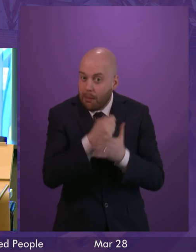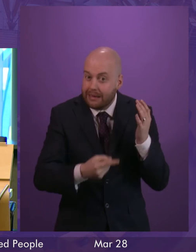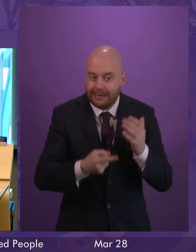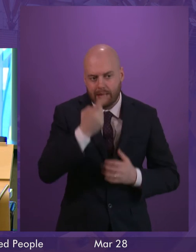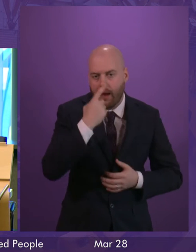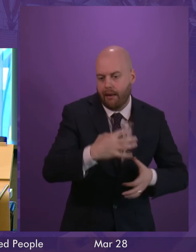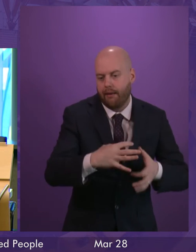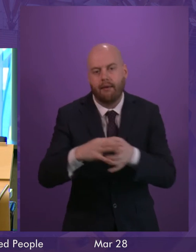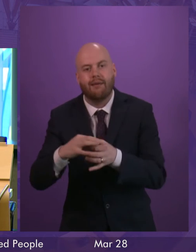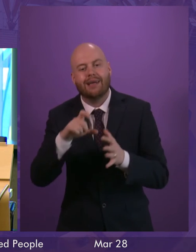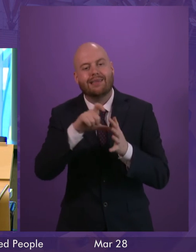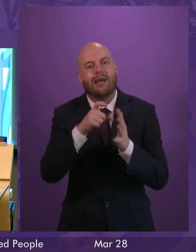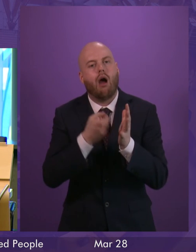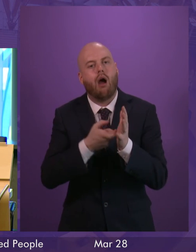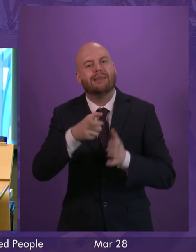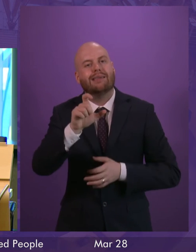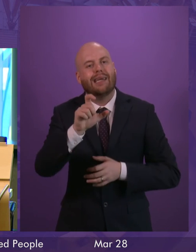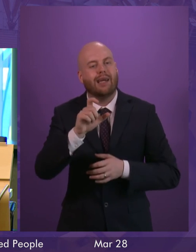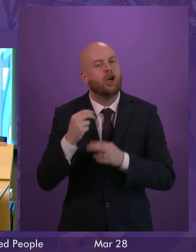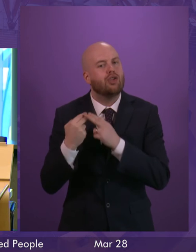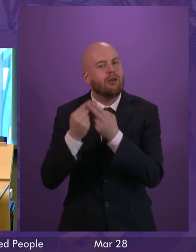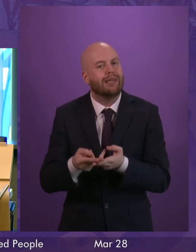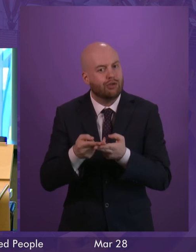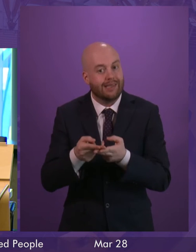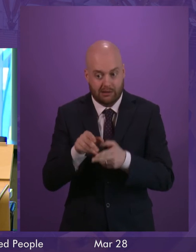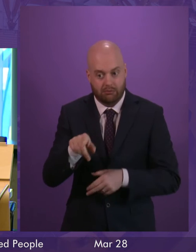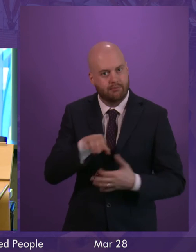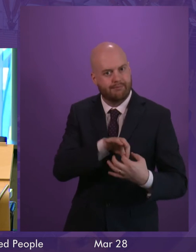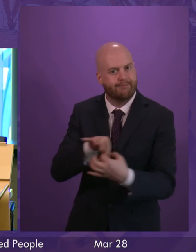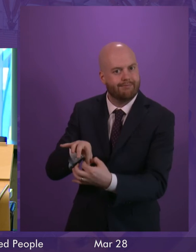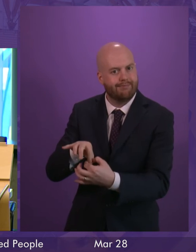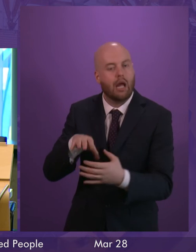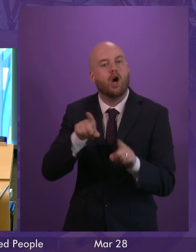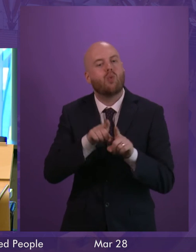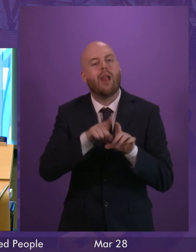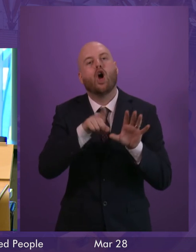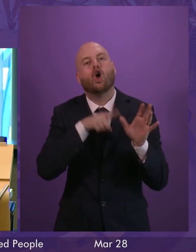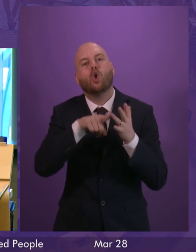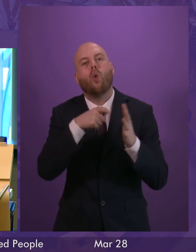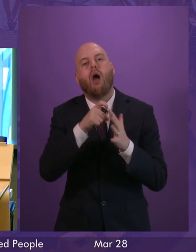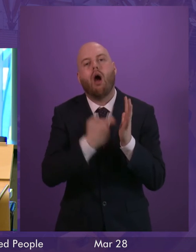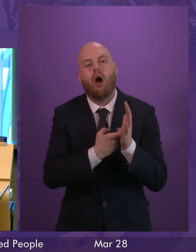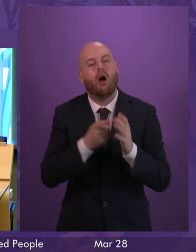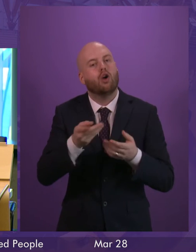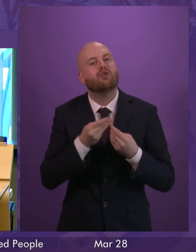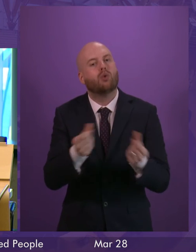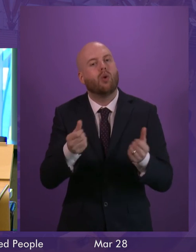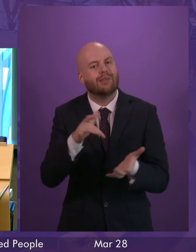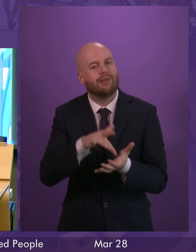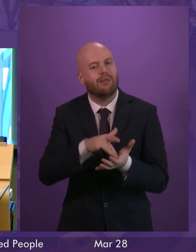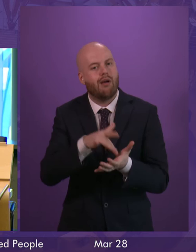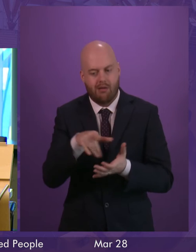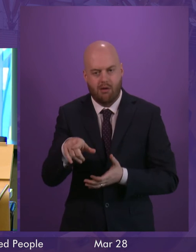people work with their members. They also work with the Yoka Resource Centre to build connections with their group into the wider